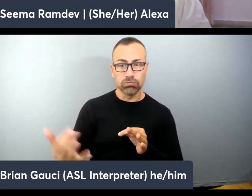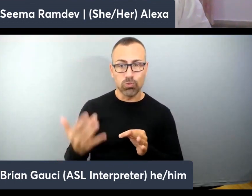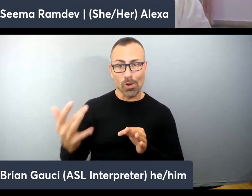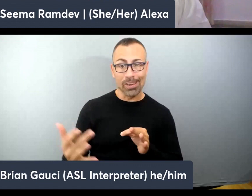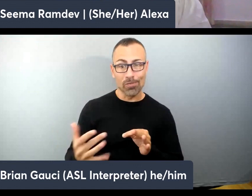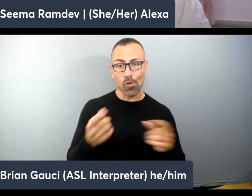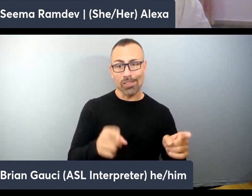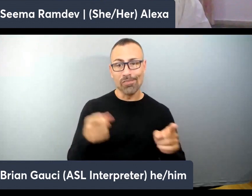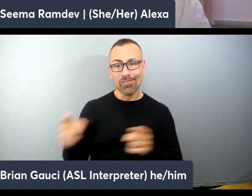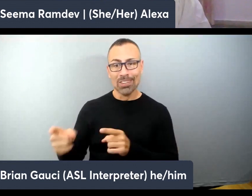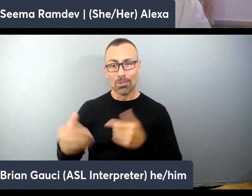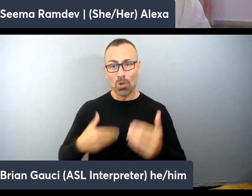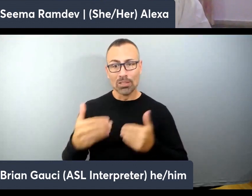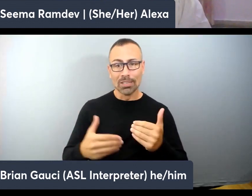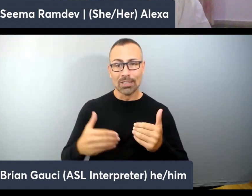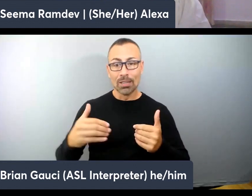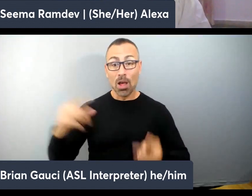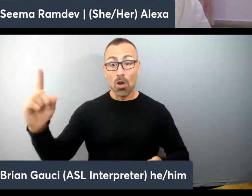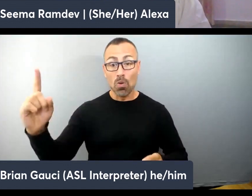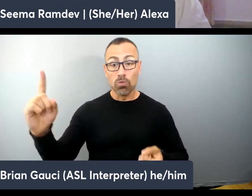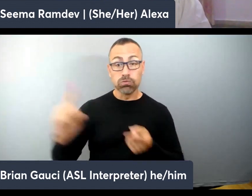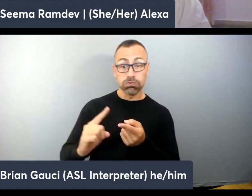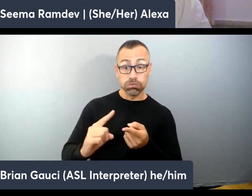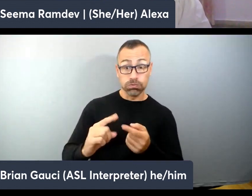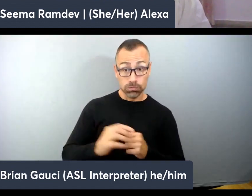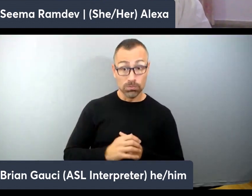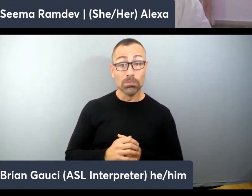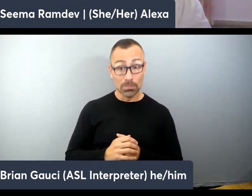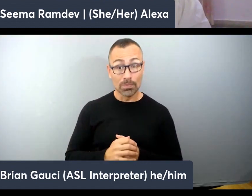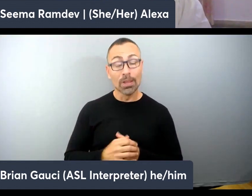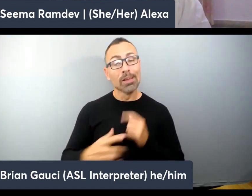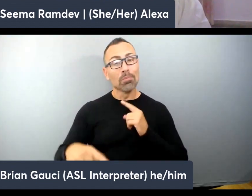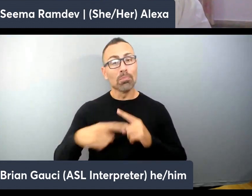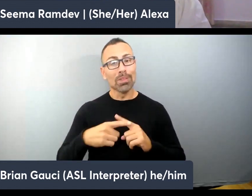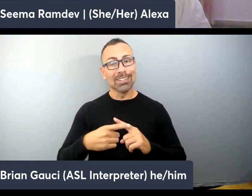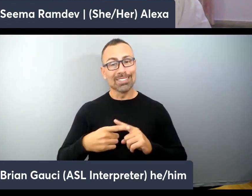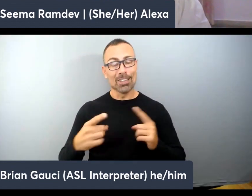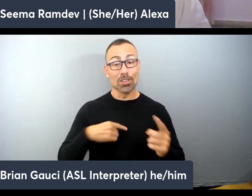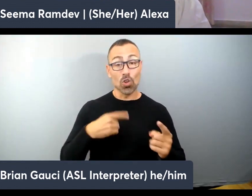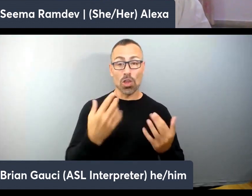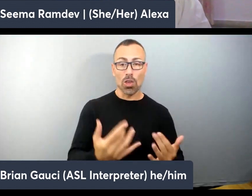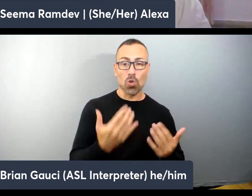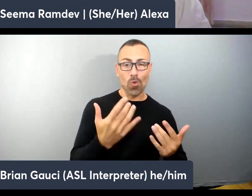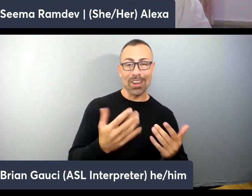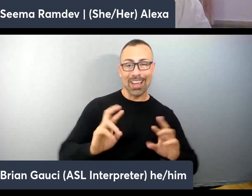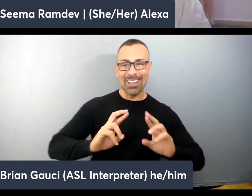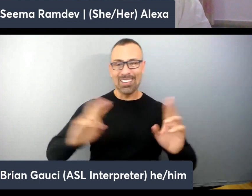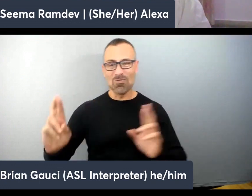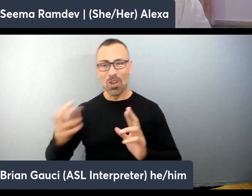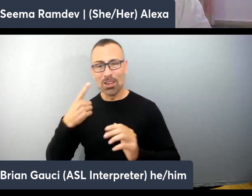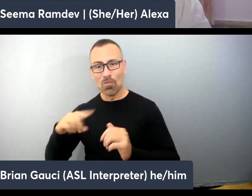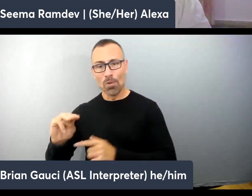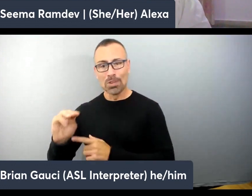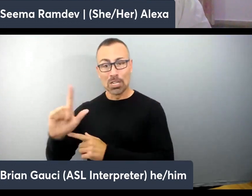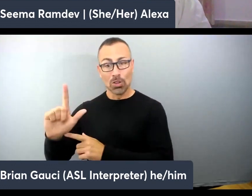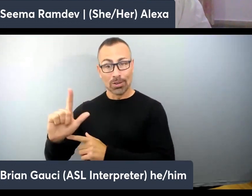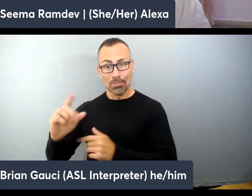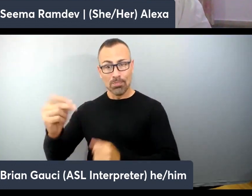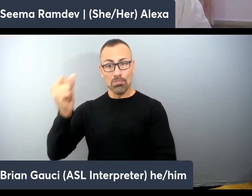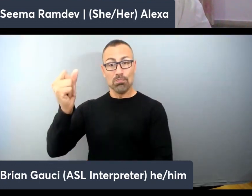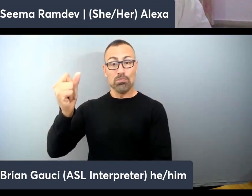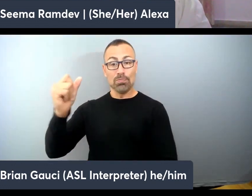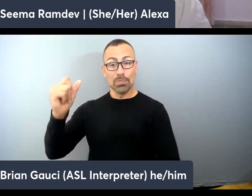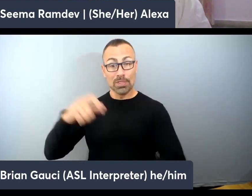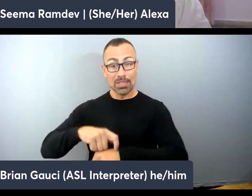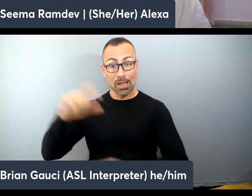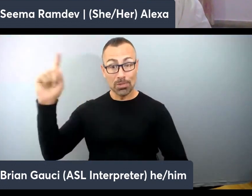and the time the data is ready for analysis and machine learning, allowing customers to act and make decisions at near